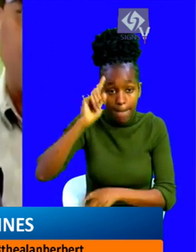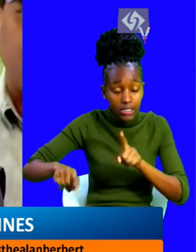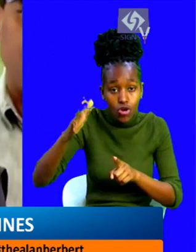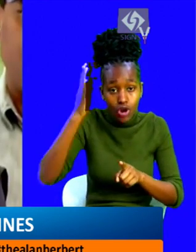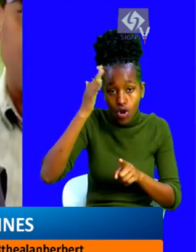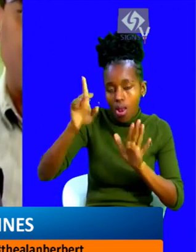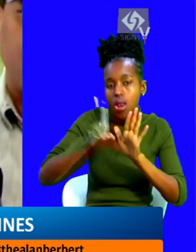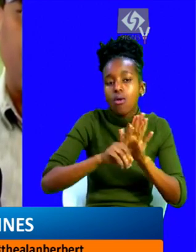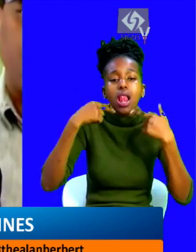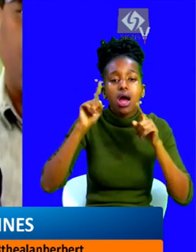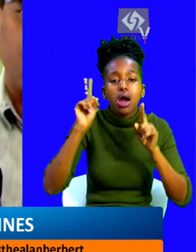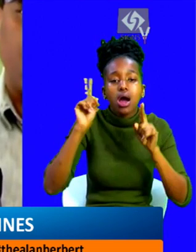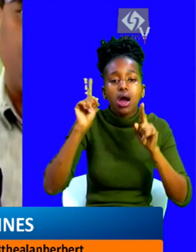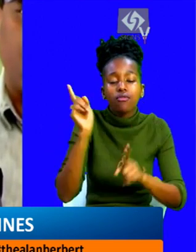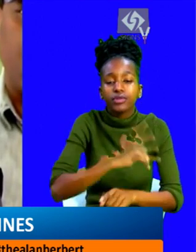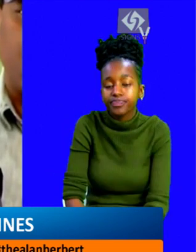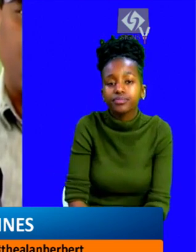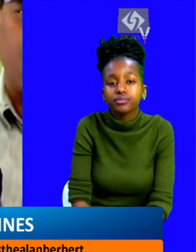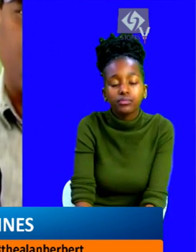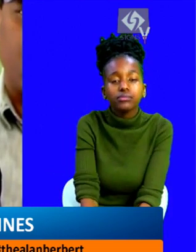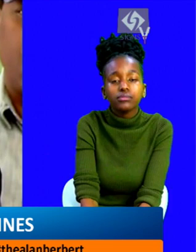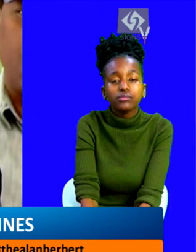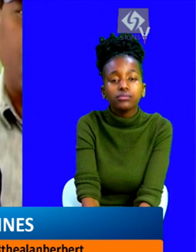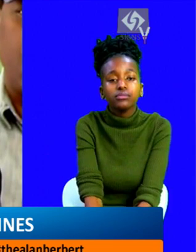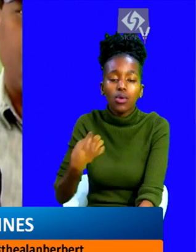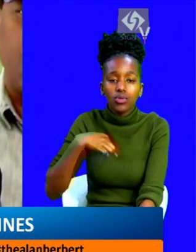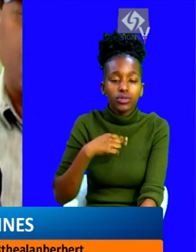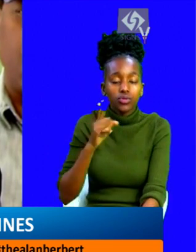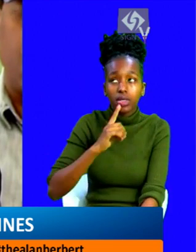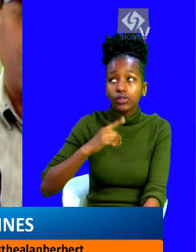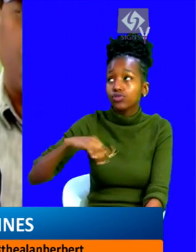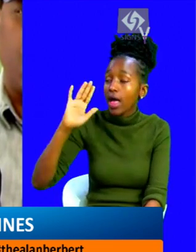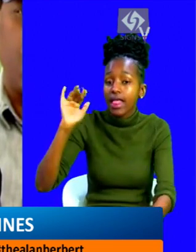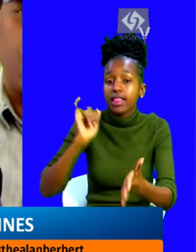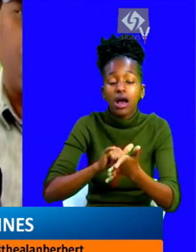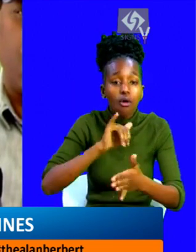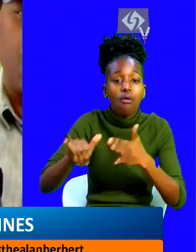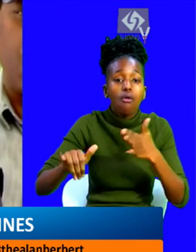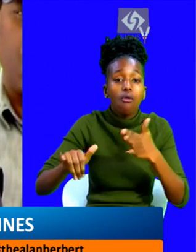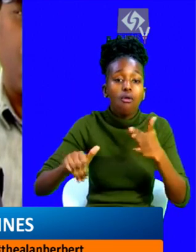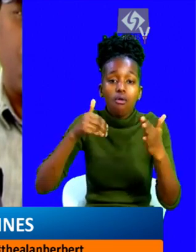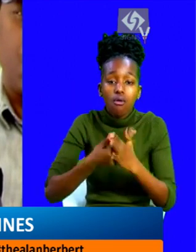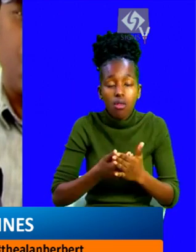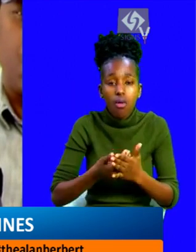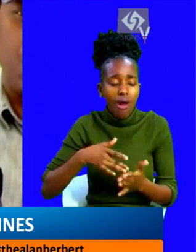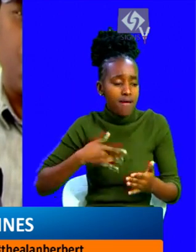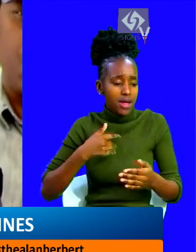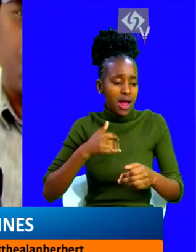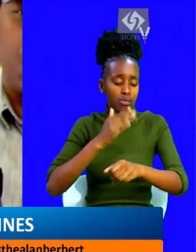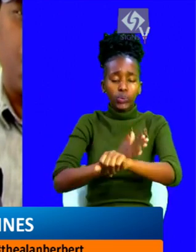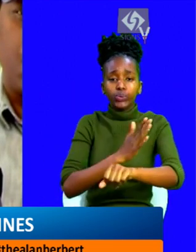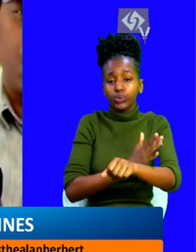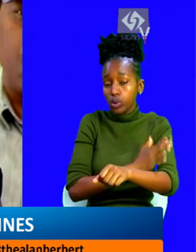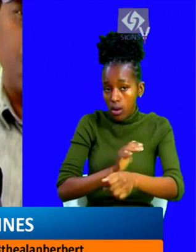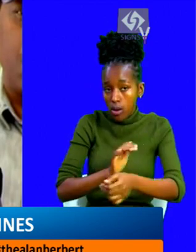this movement. Honorable Raila Odinga and Honorable Stephen Musyoka are entitled to